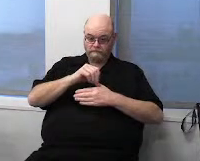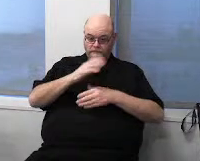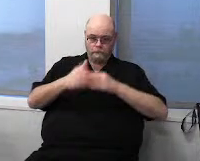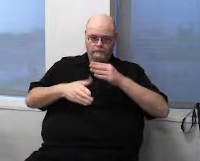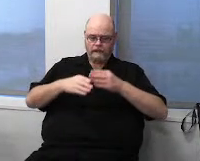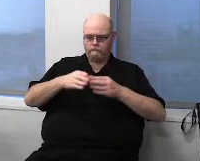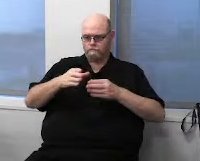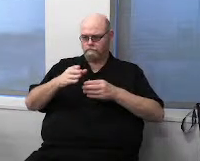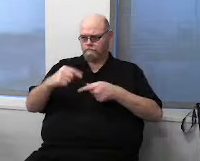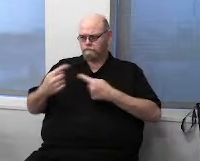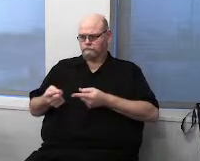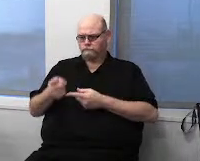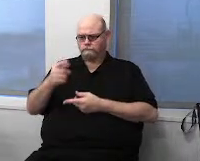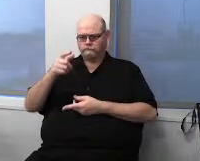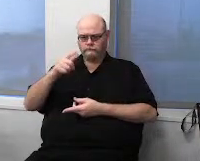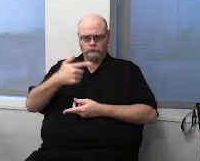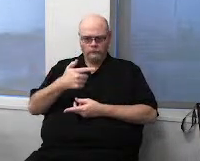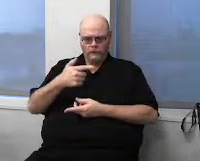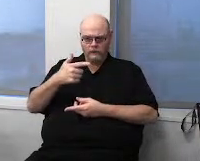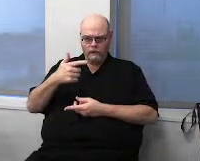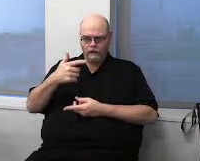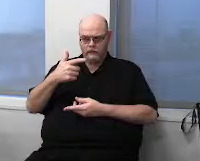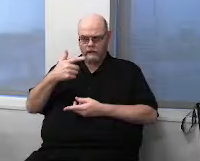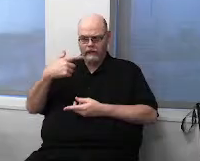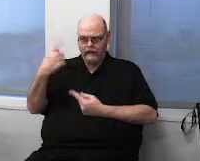time between 2021 and present.